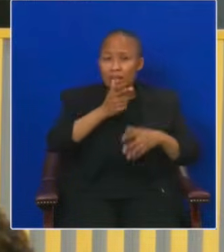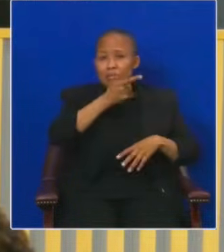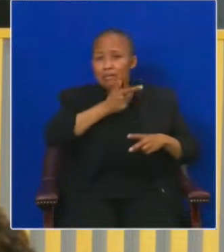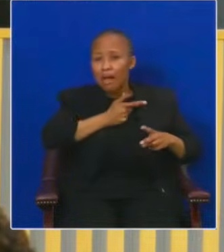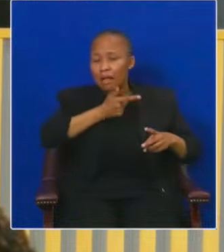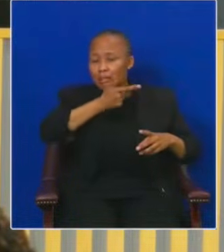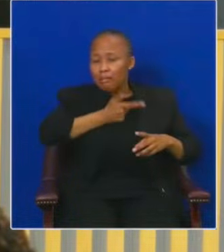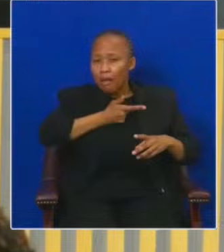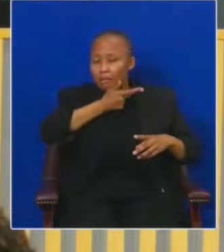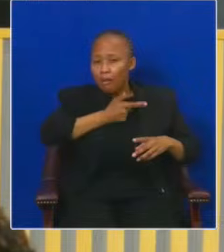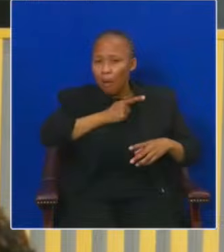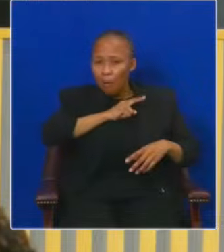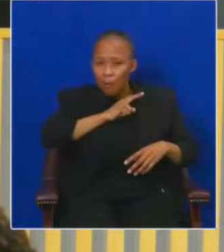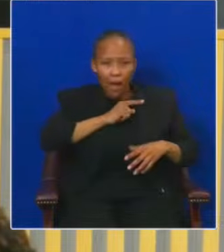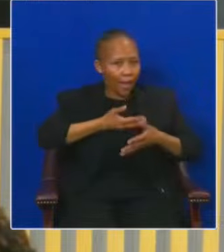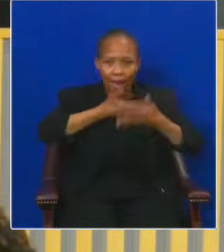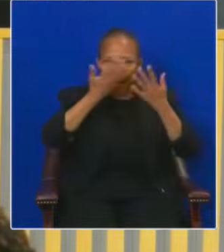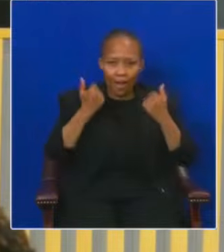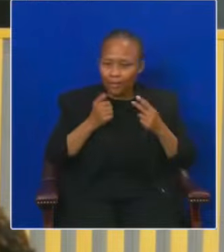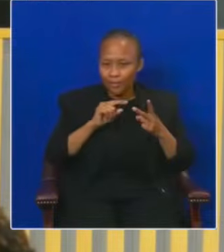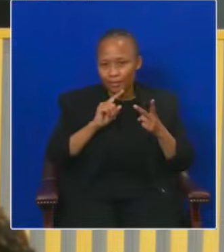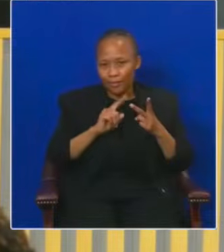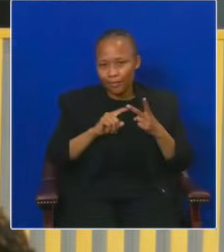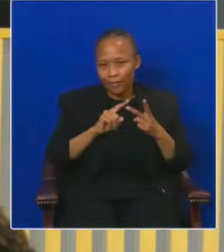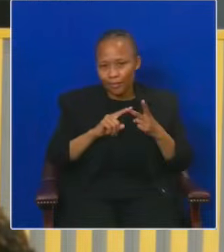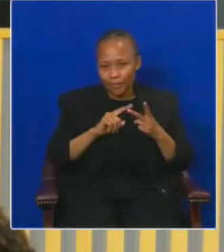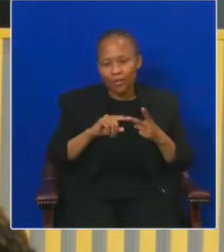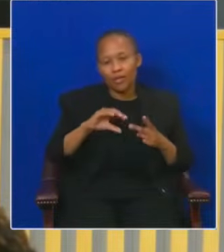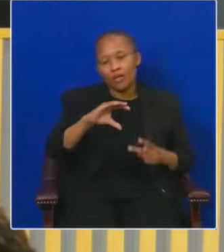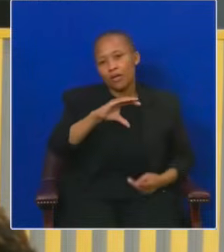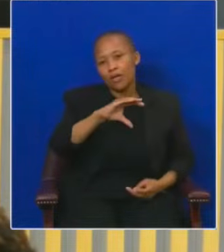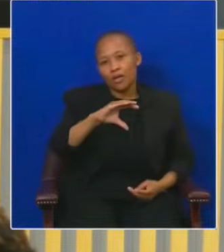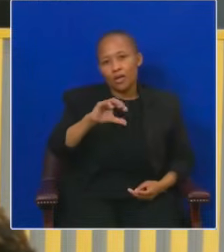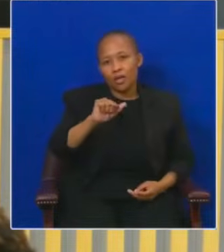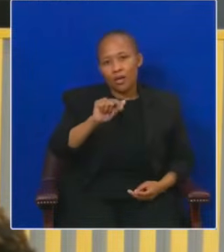the name of Calvin Rafadi as a person whom he assisted